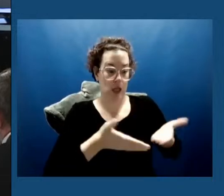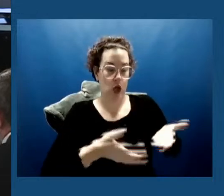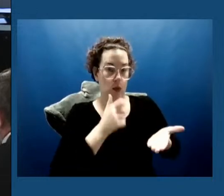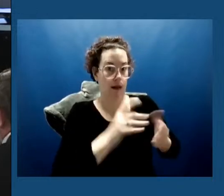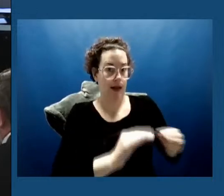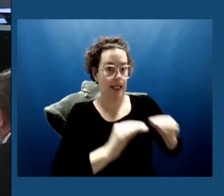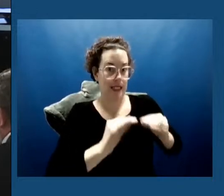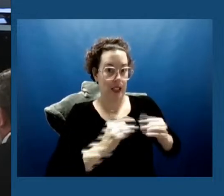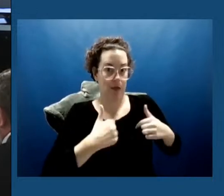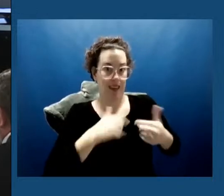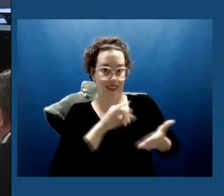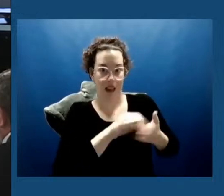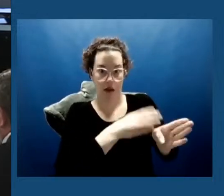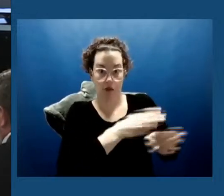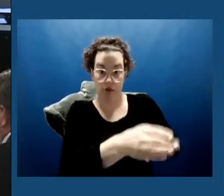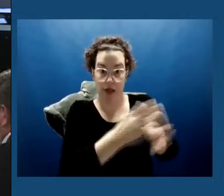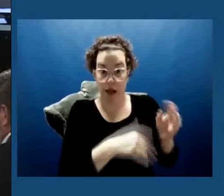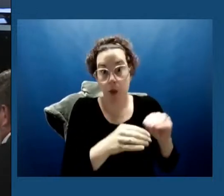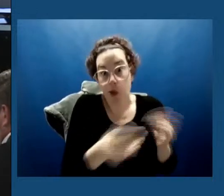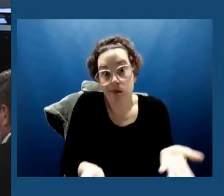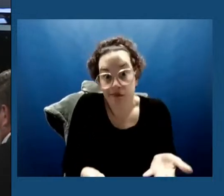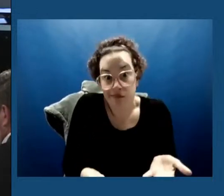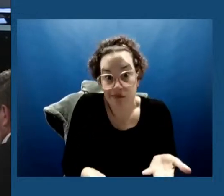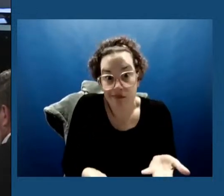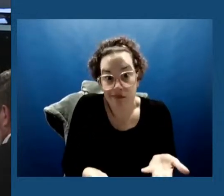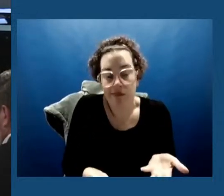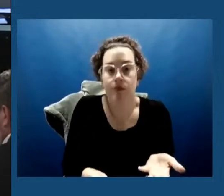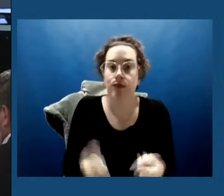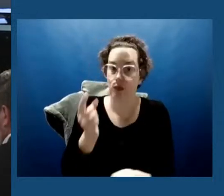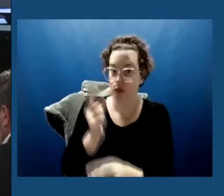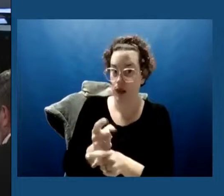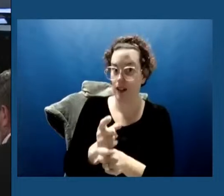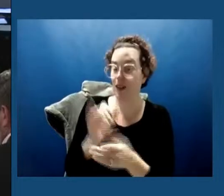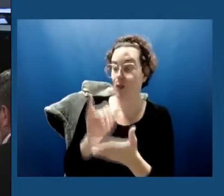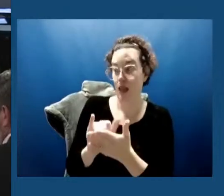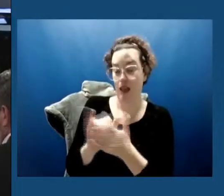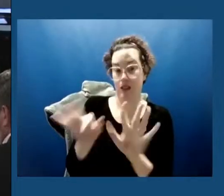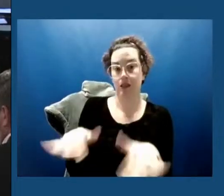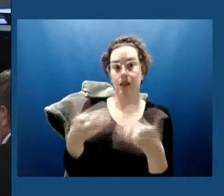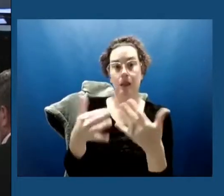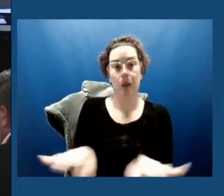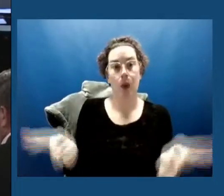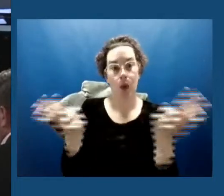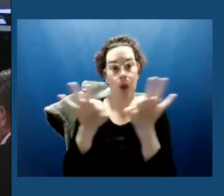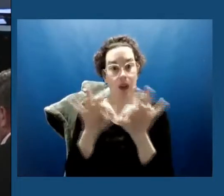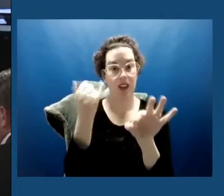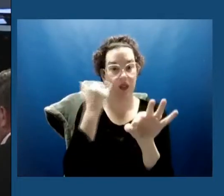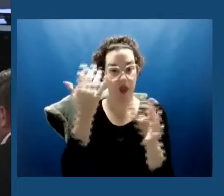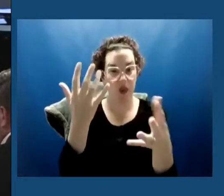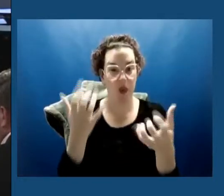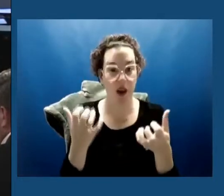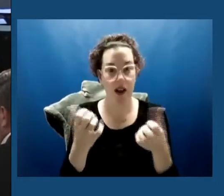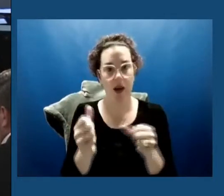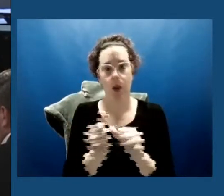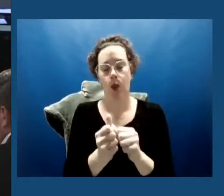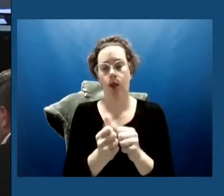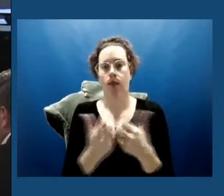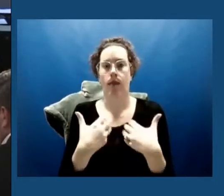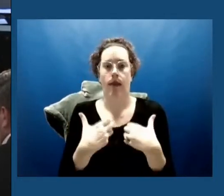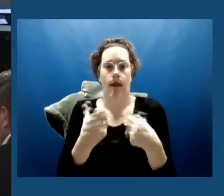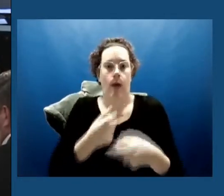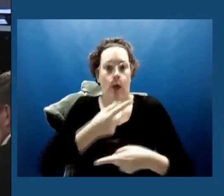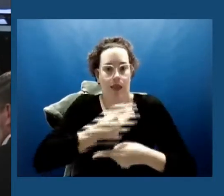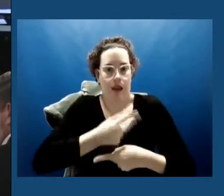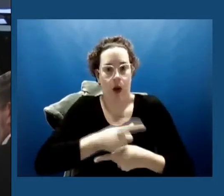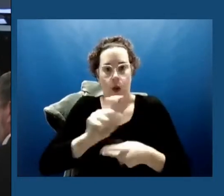anymore. So, Yeah. So that's the key. And so if we wanted to do this with, say, healthcare, we would have to